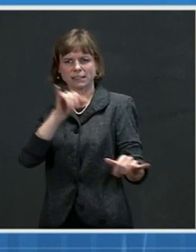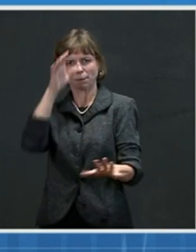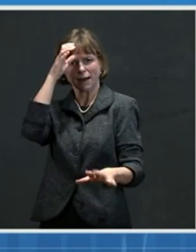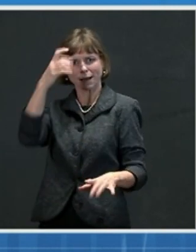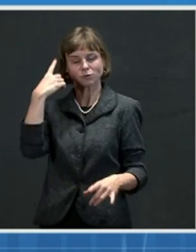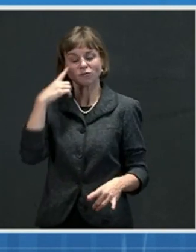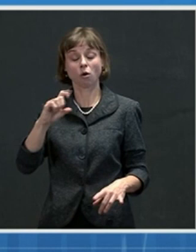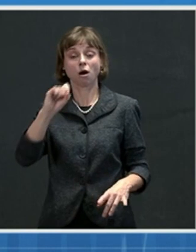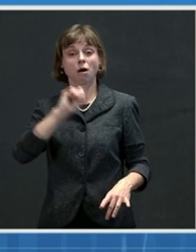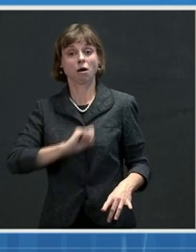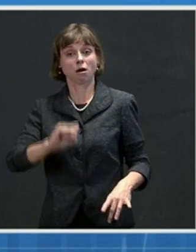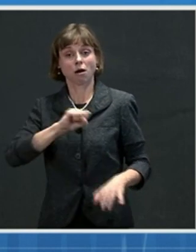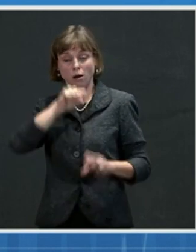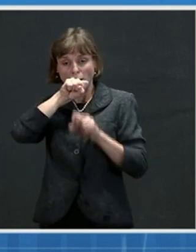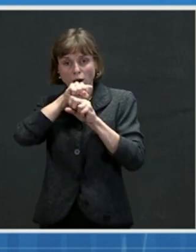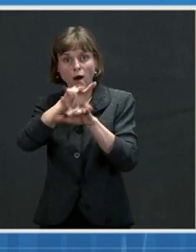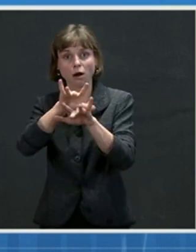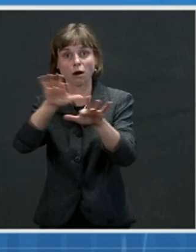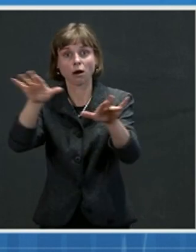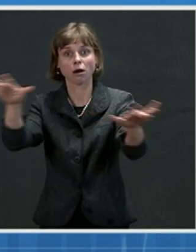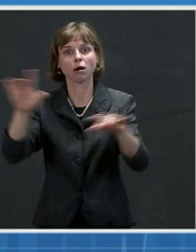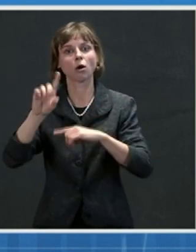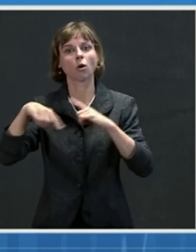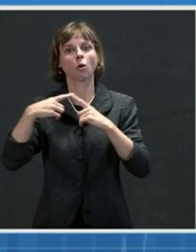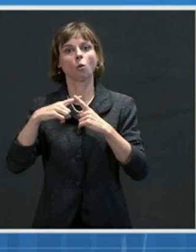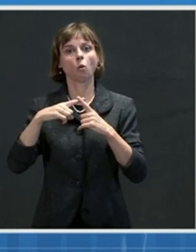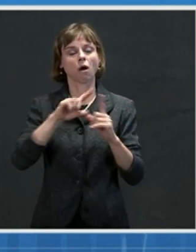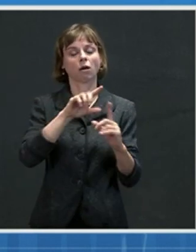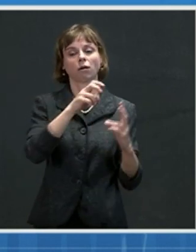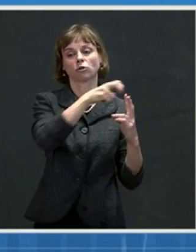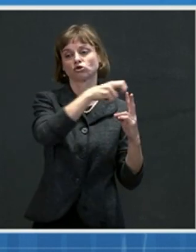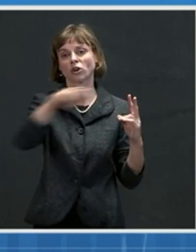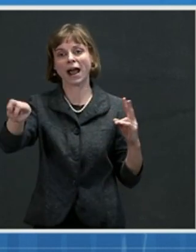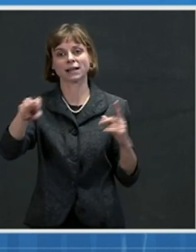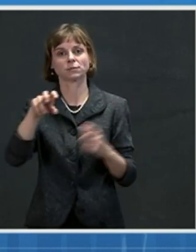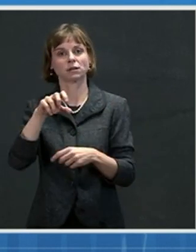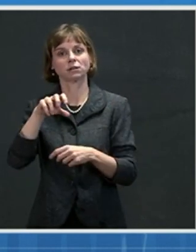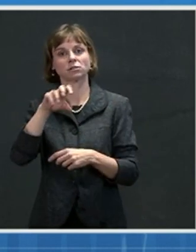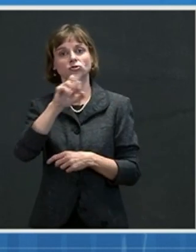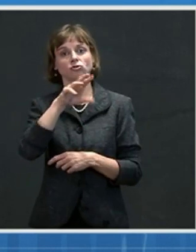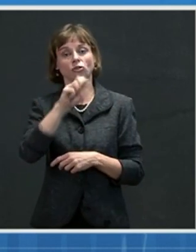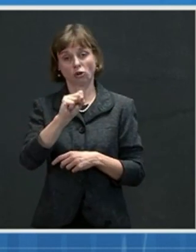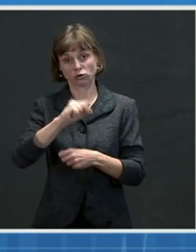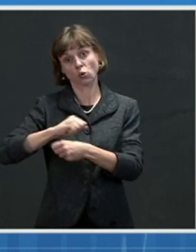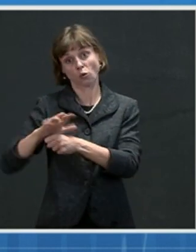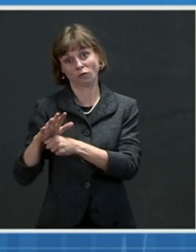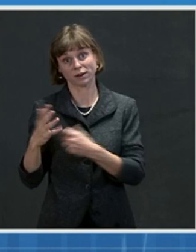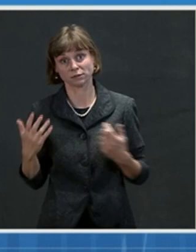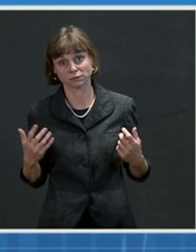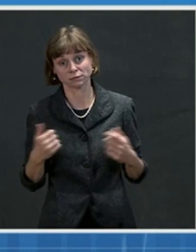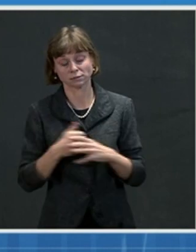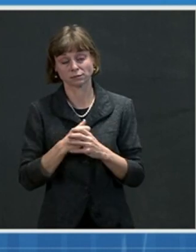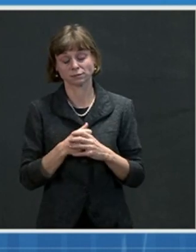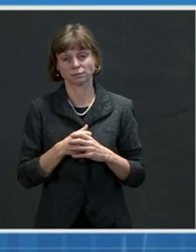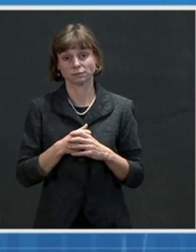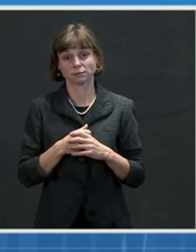particles most important for person-to-person transmission of SARS-CoV-2, the virus that causes